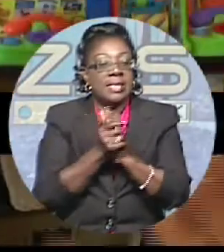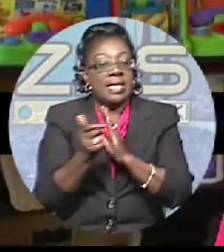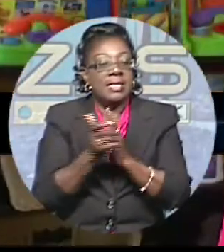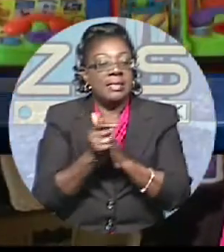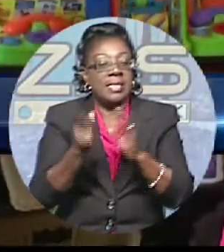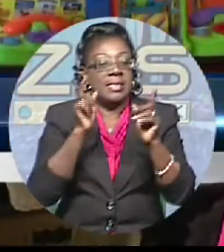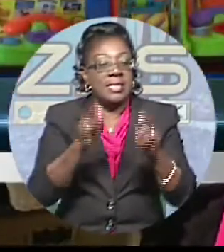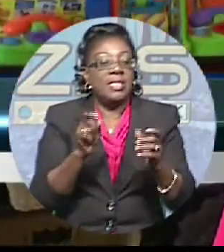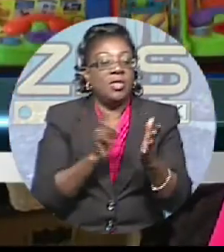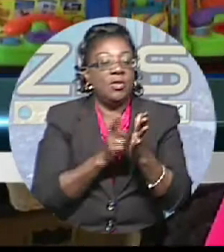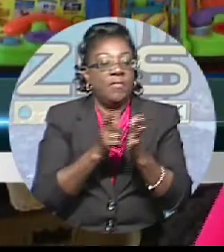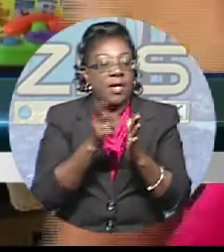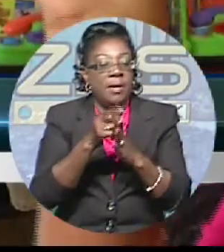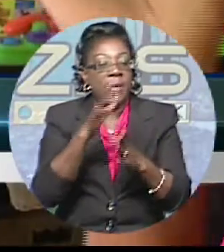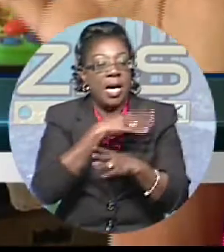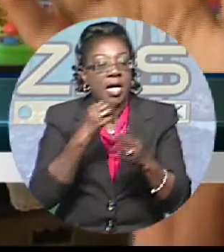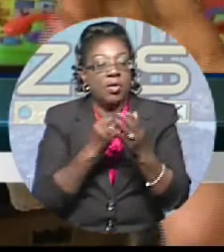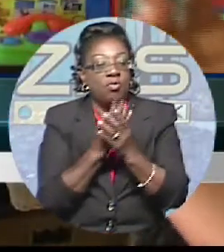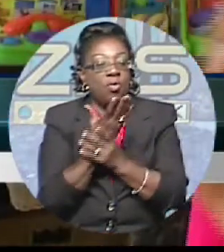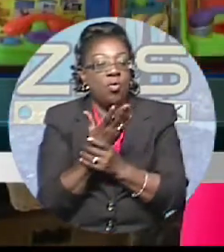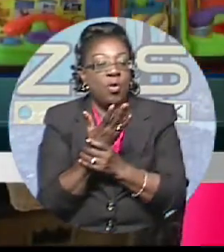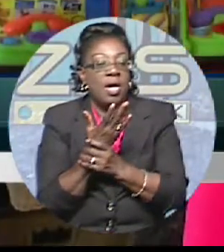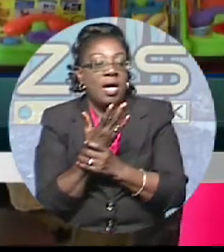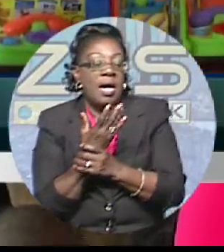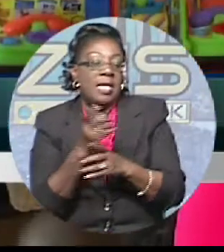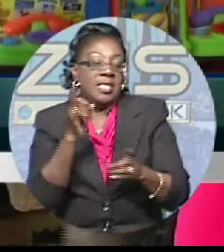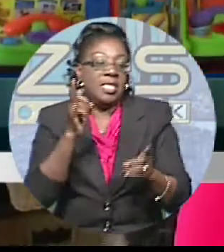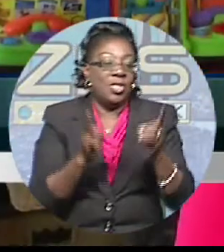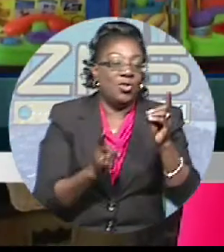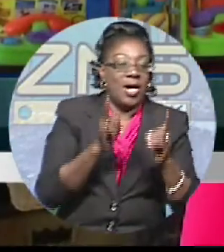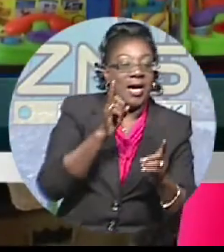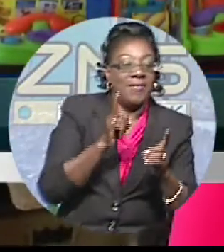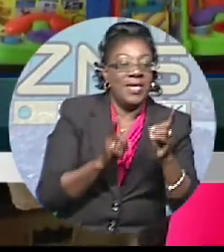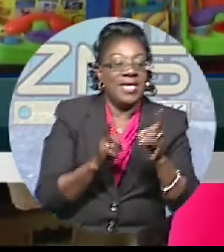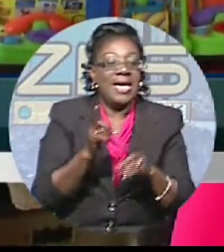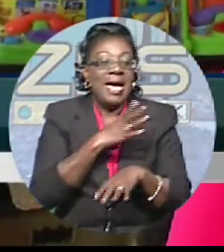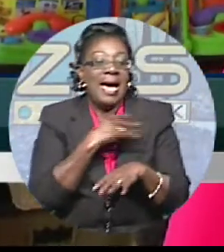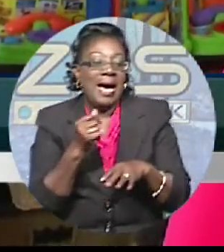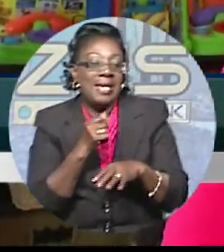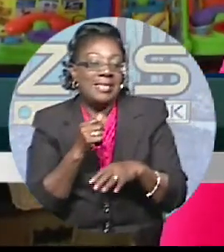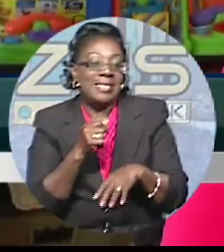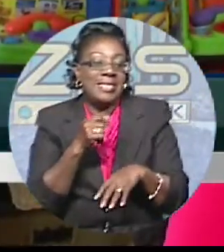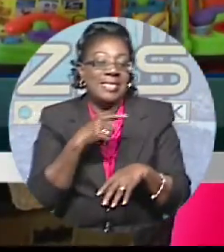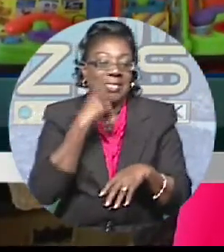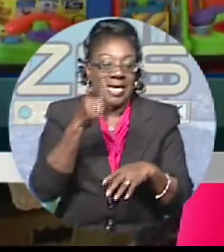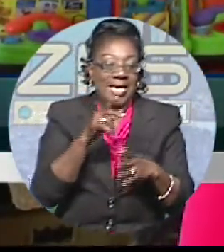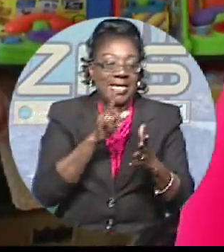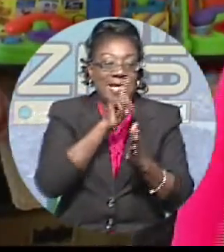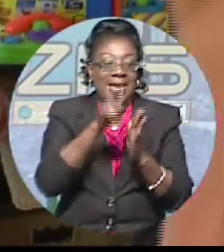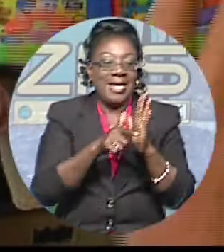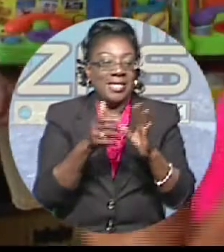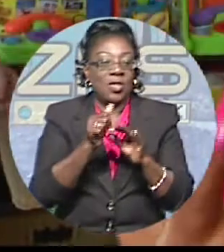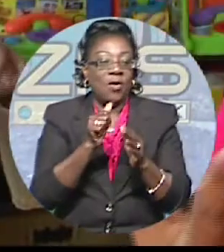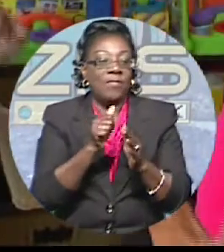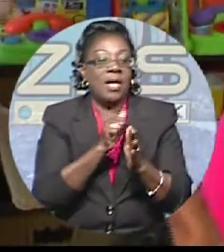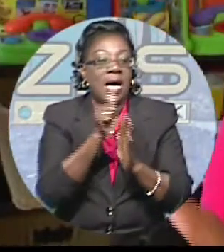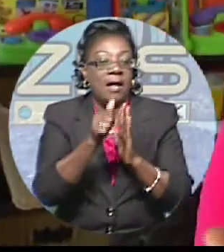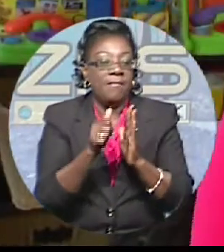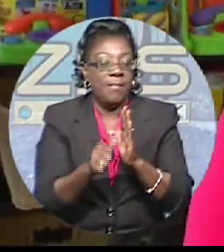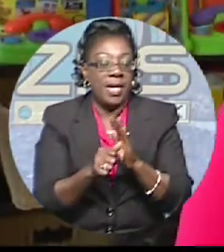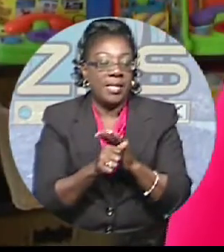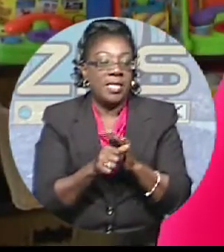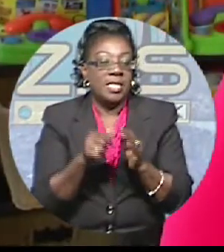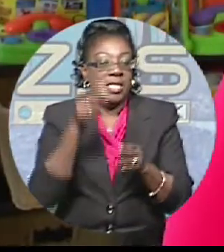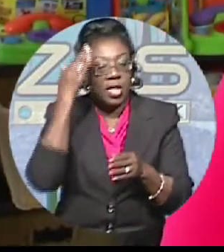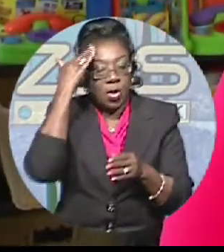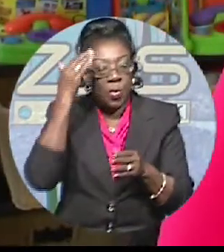Driving, and it's A, oh, don't let her see KFC, it's F, K-C, so she's recognizing her